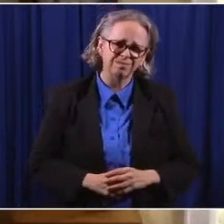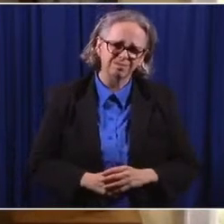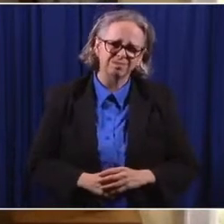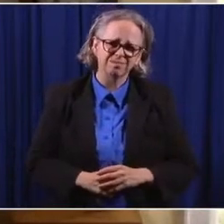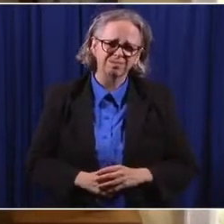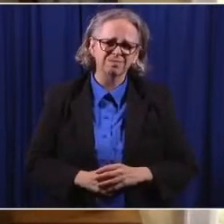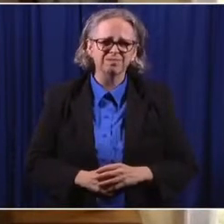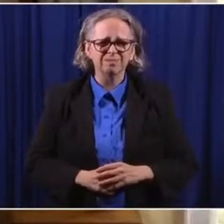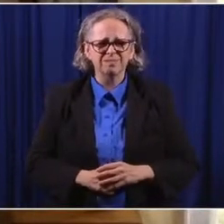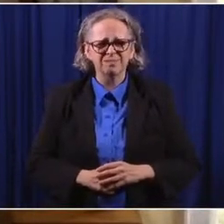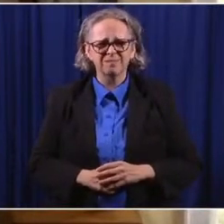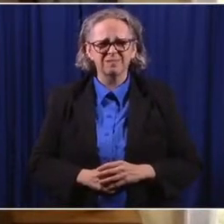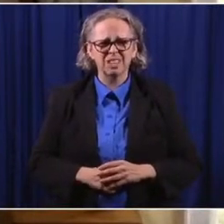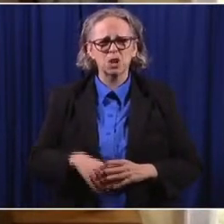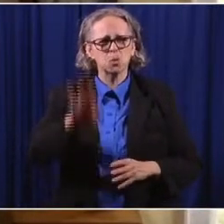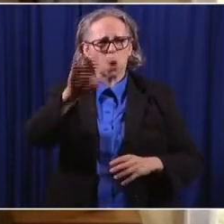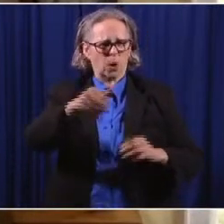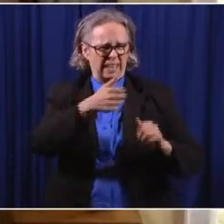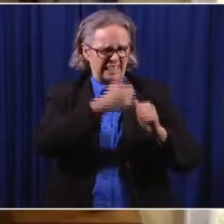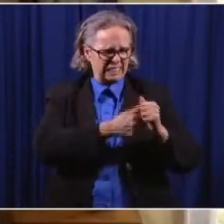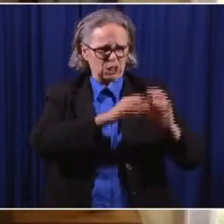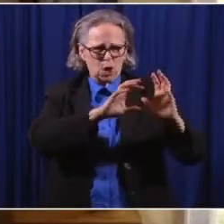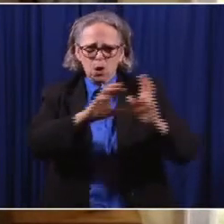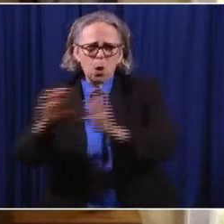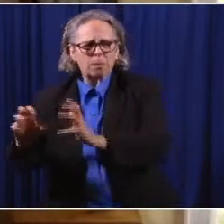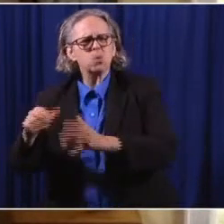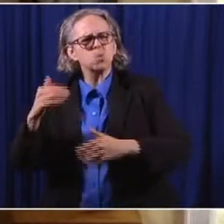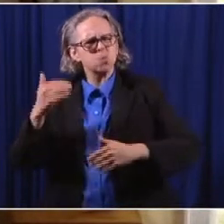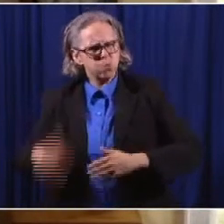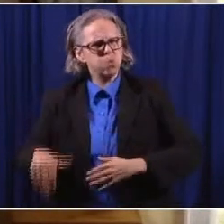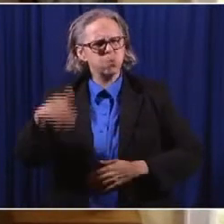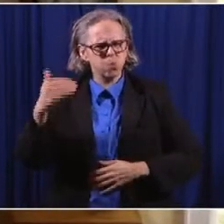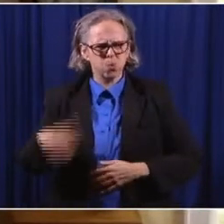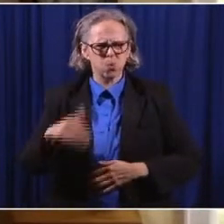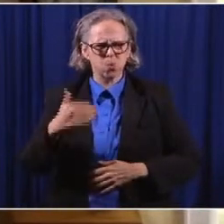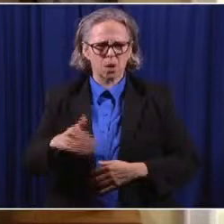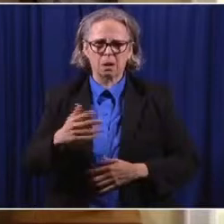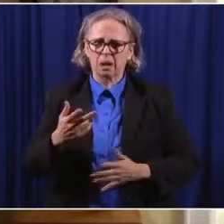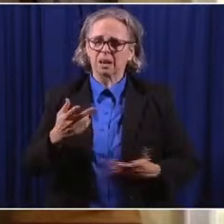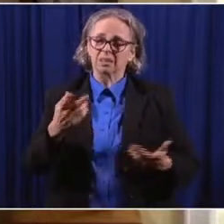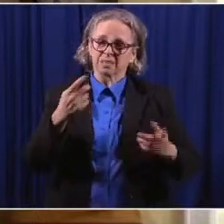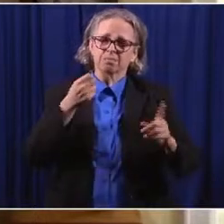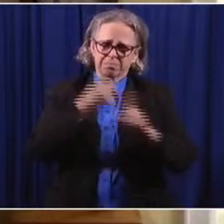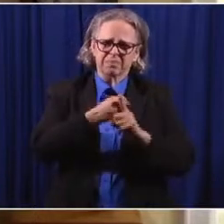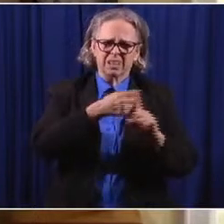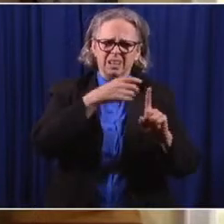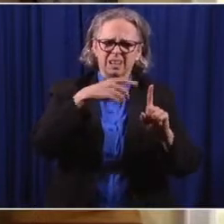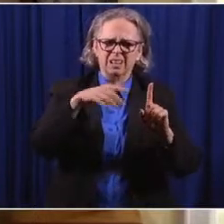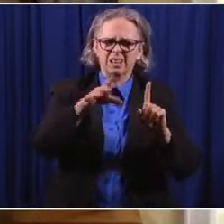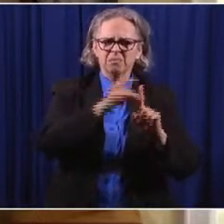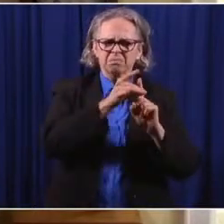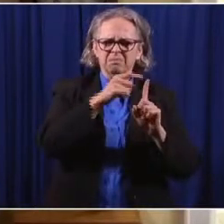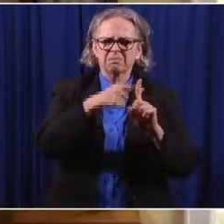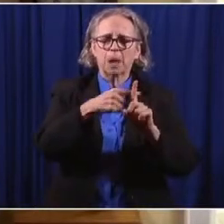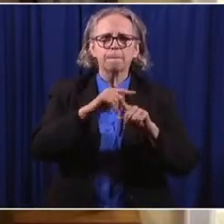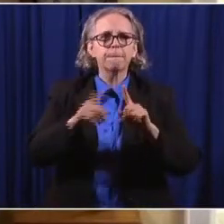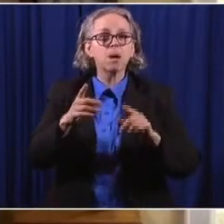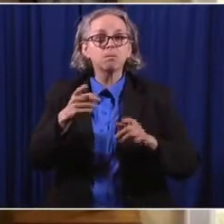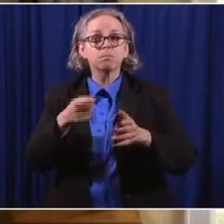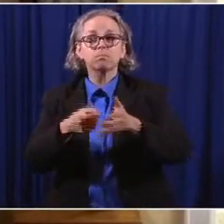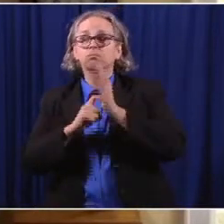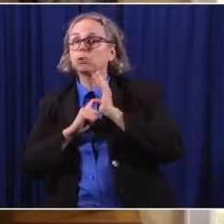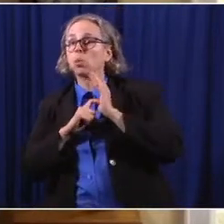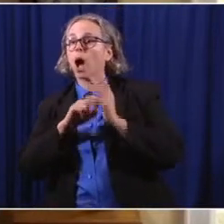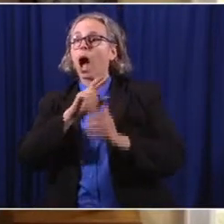percentage of those people who got COVID, who tested positive. Those people who got COVID, how many